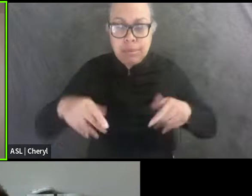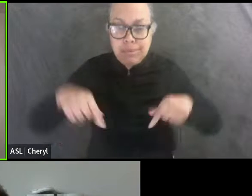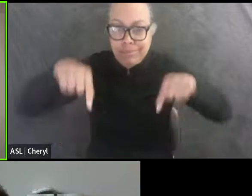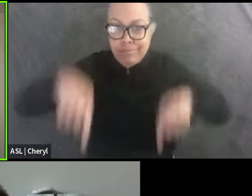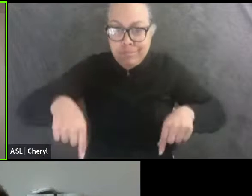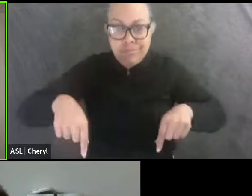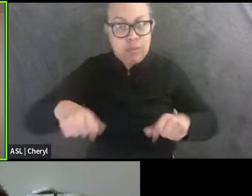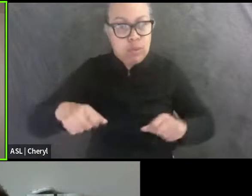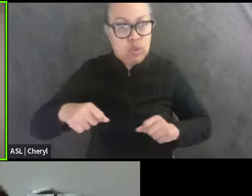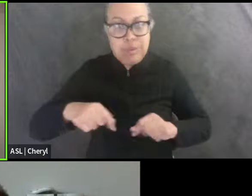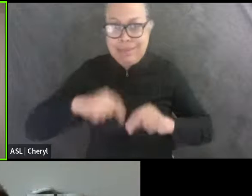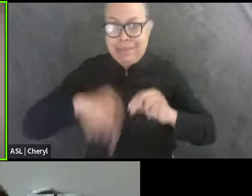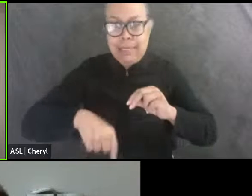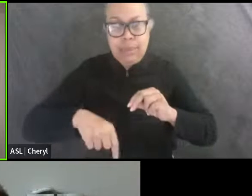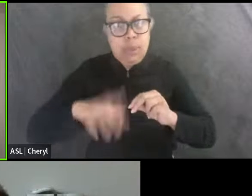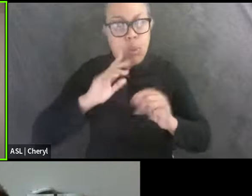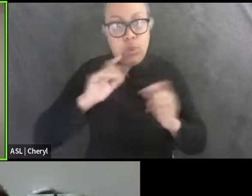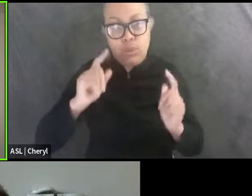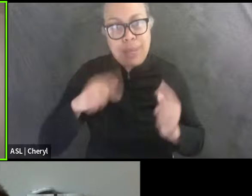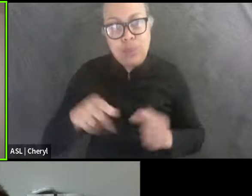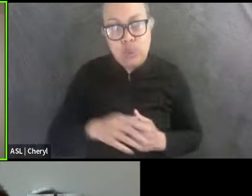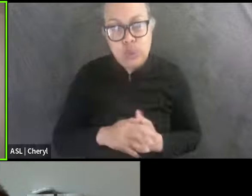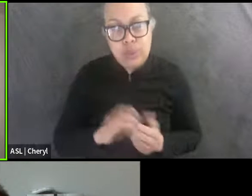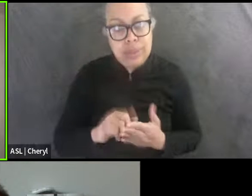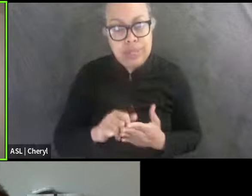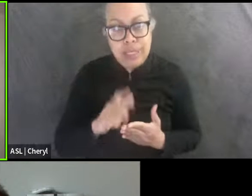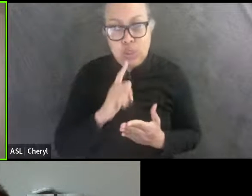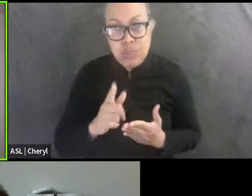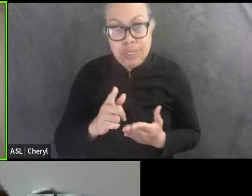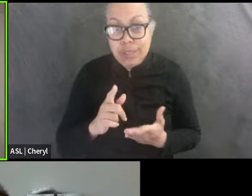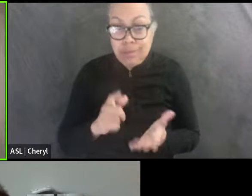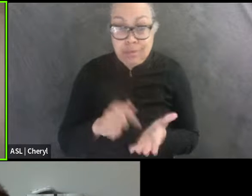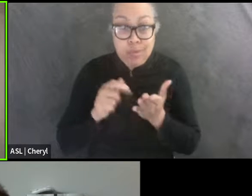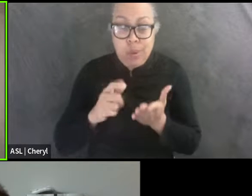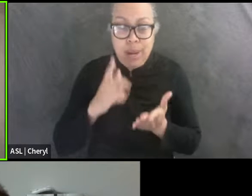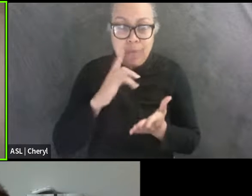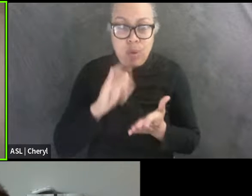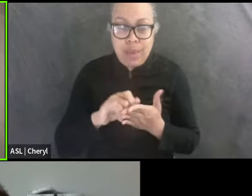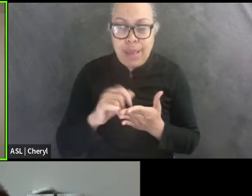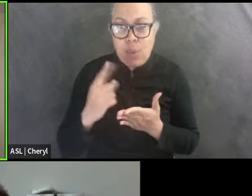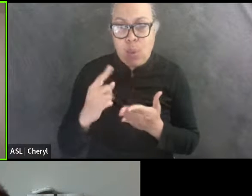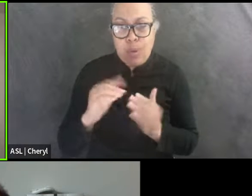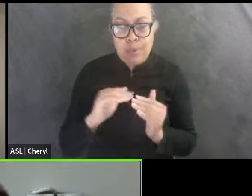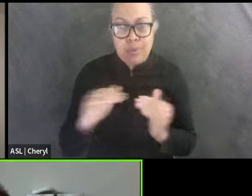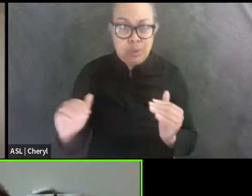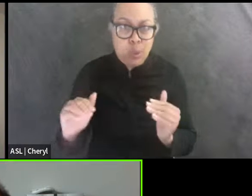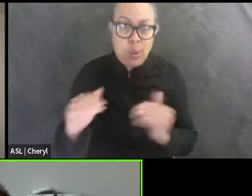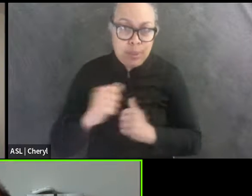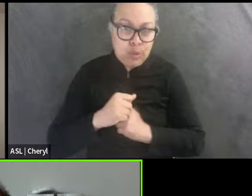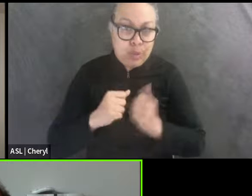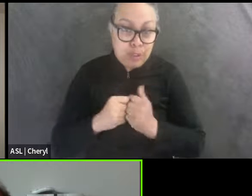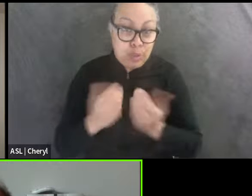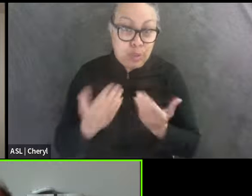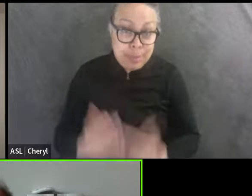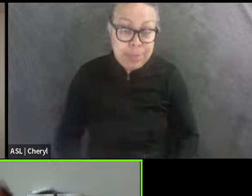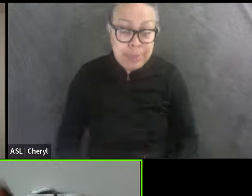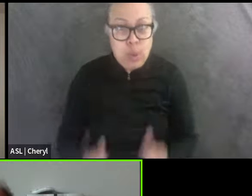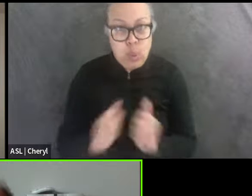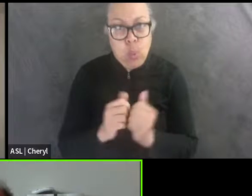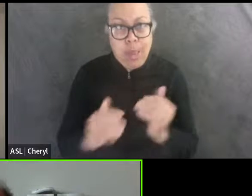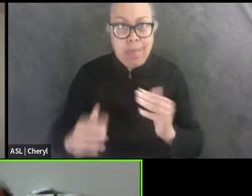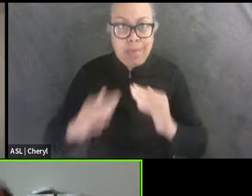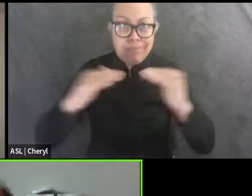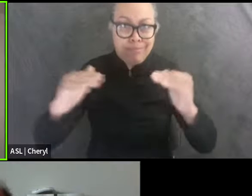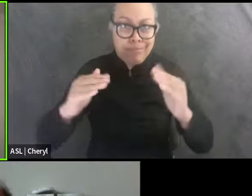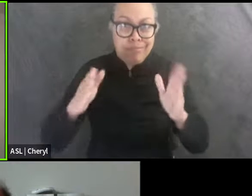be surprised. Those Yeah. footers actually are probably just what's required just for a single story structure. Mm-hmm. With a roof on it. Now maybe